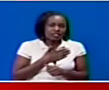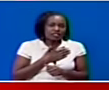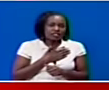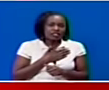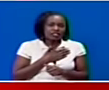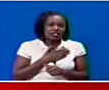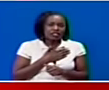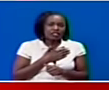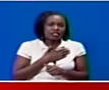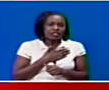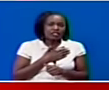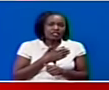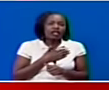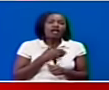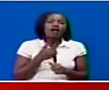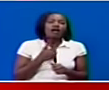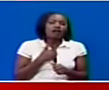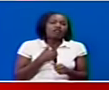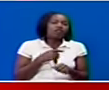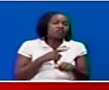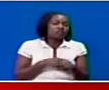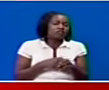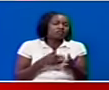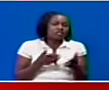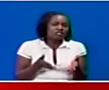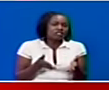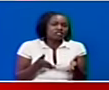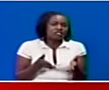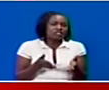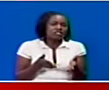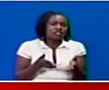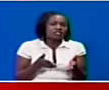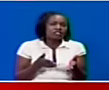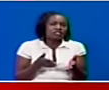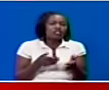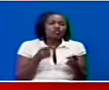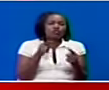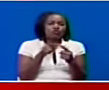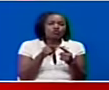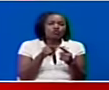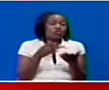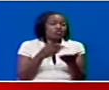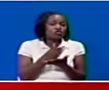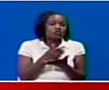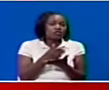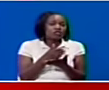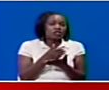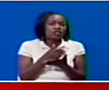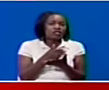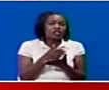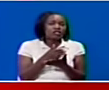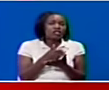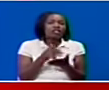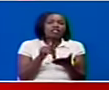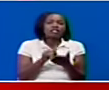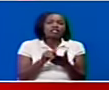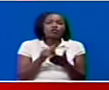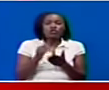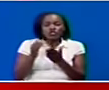We have taken steps in trying to ensure that we